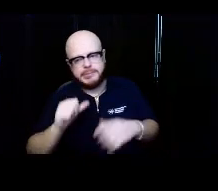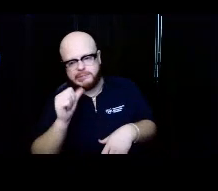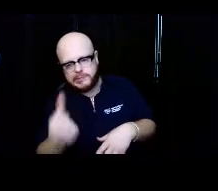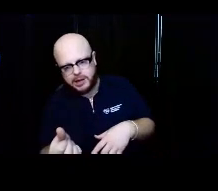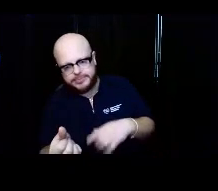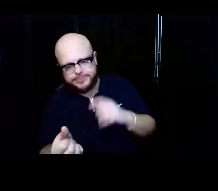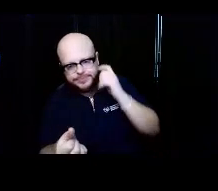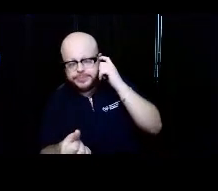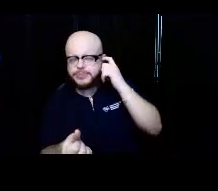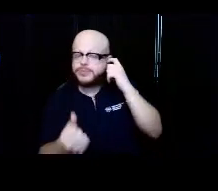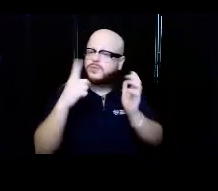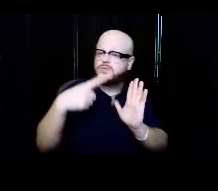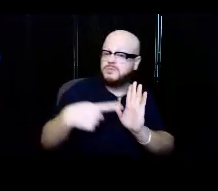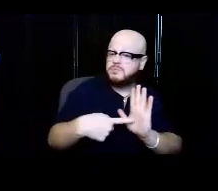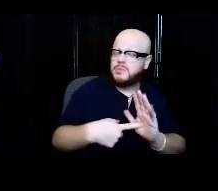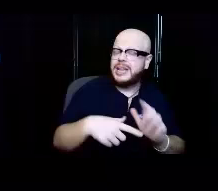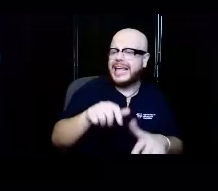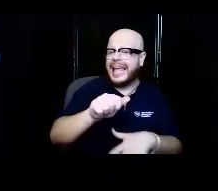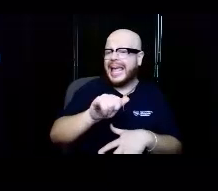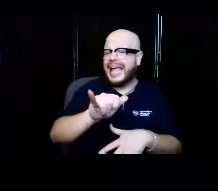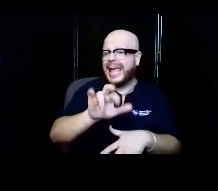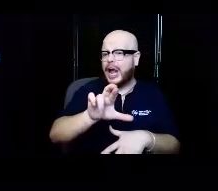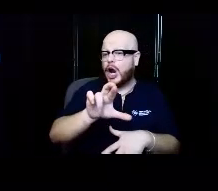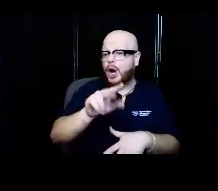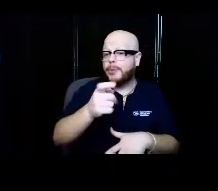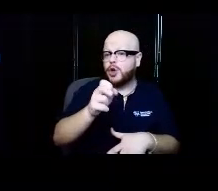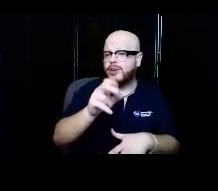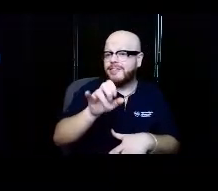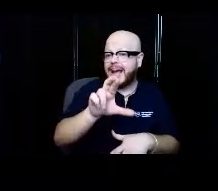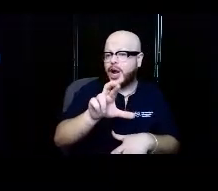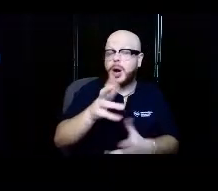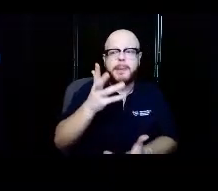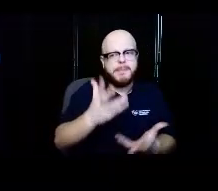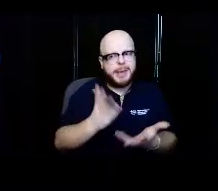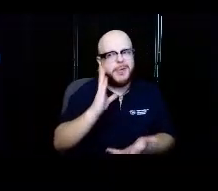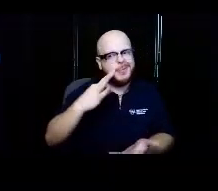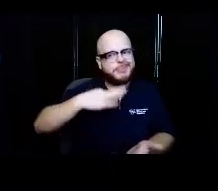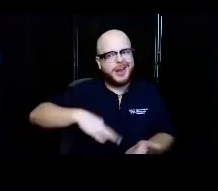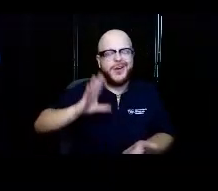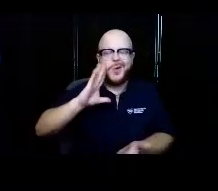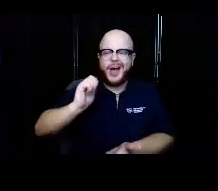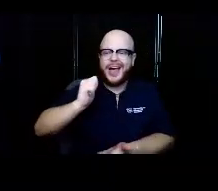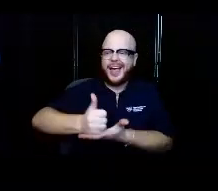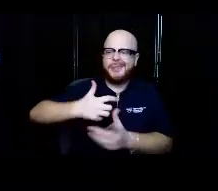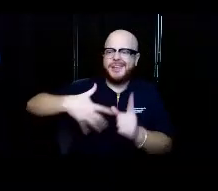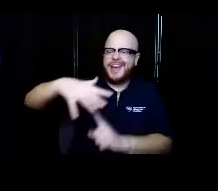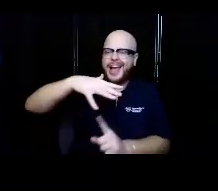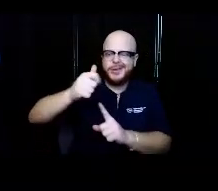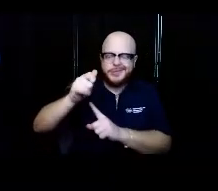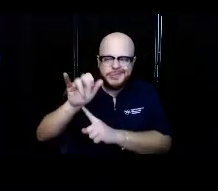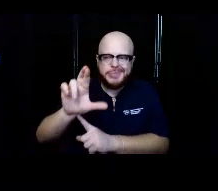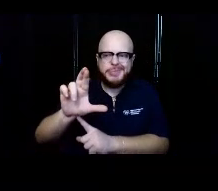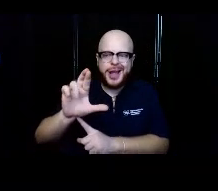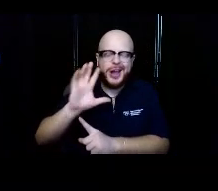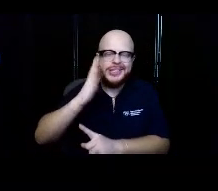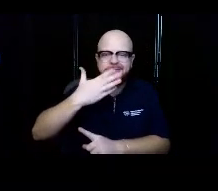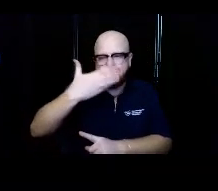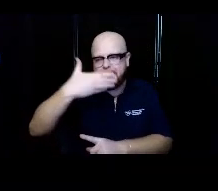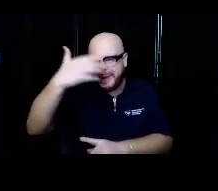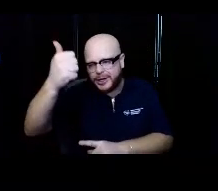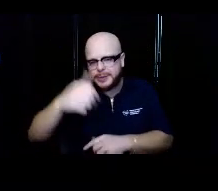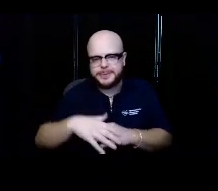potential allergens within the environment. Now, restrooms often have loud or unexpected sounds. So